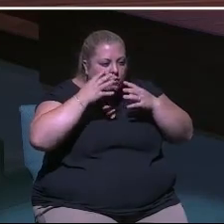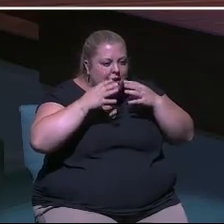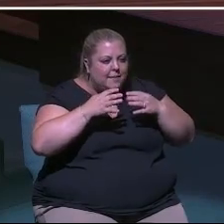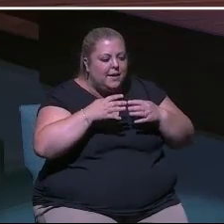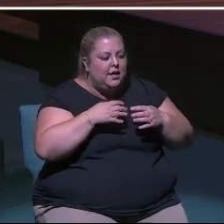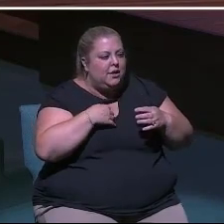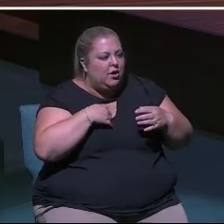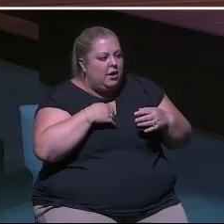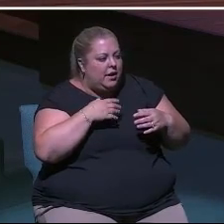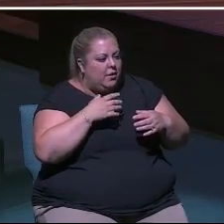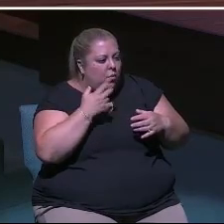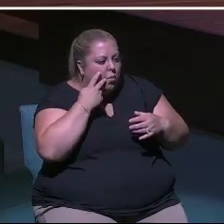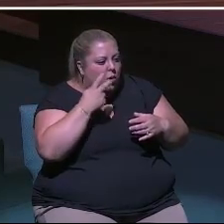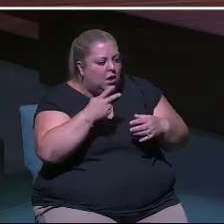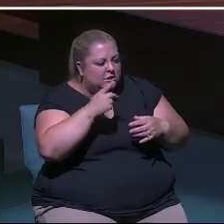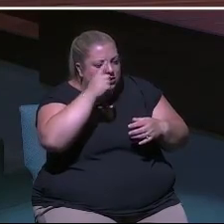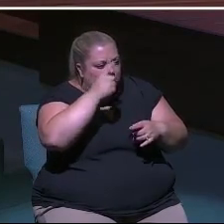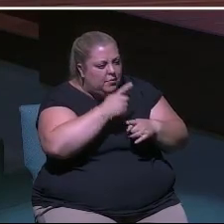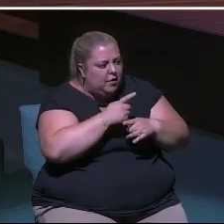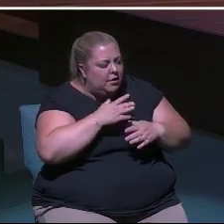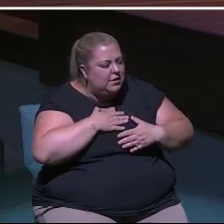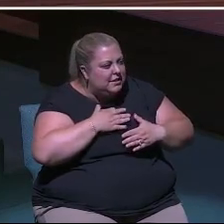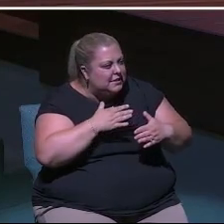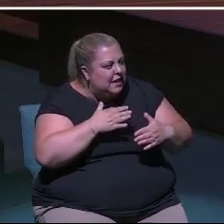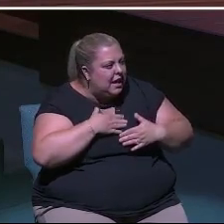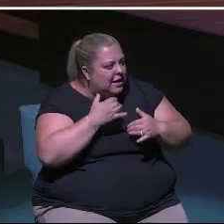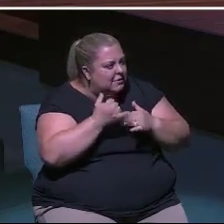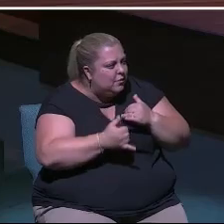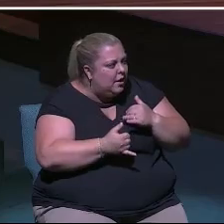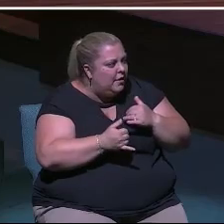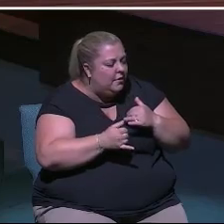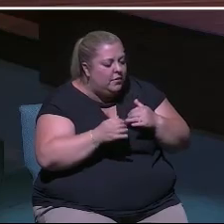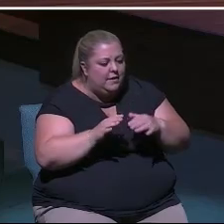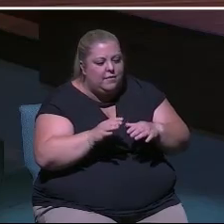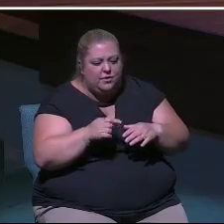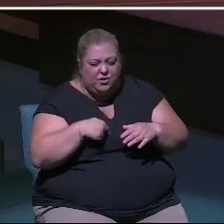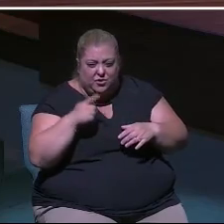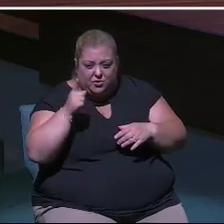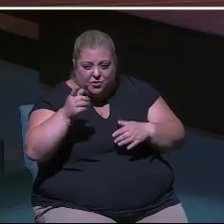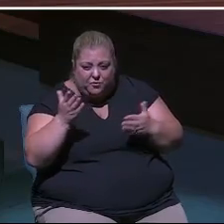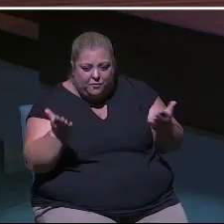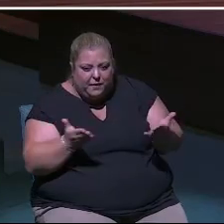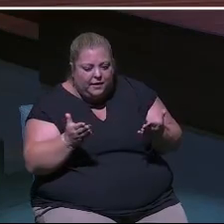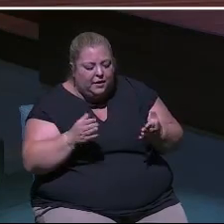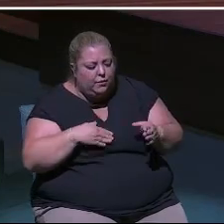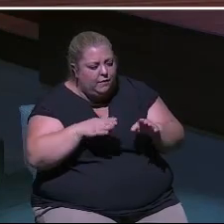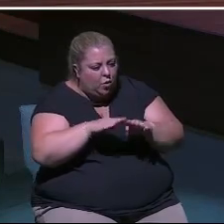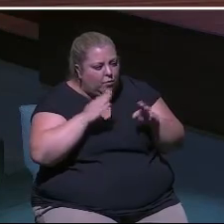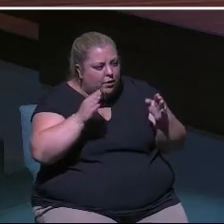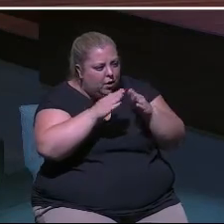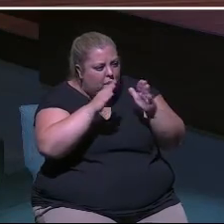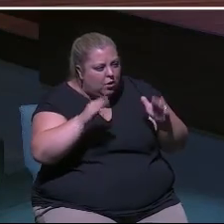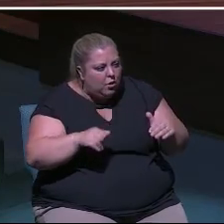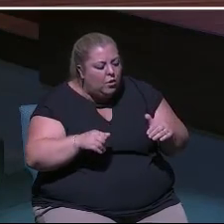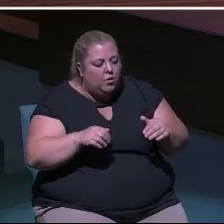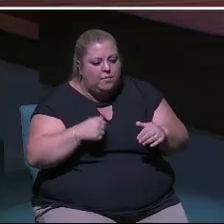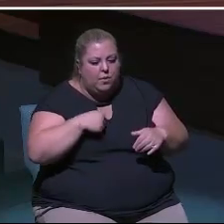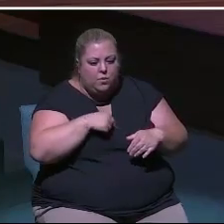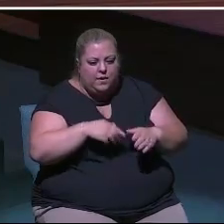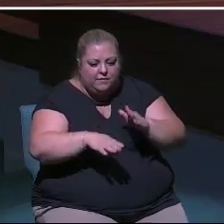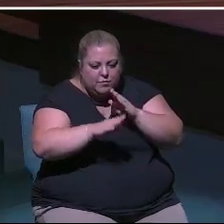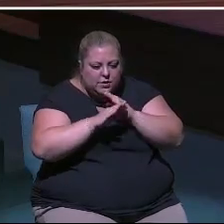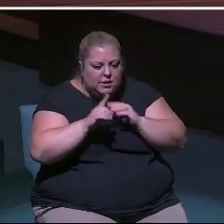breath, Lord, we've been here. We've opened our home to you. We've fed you meals. We've protected you. We've loved